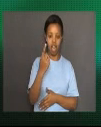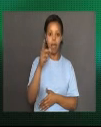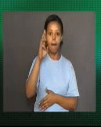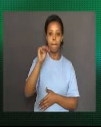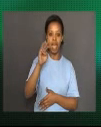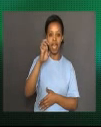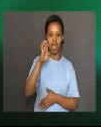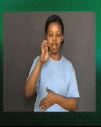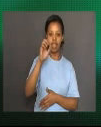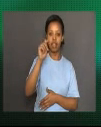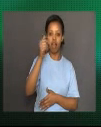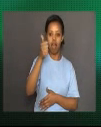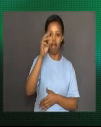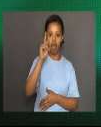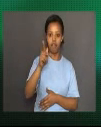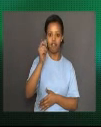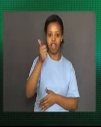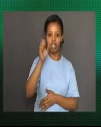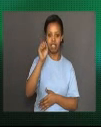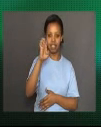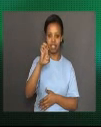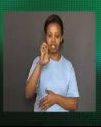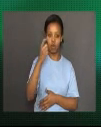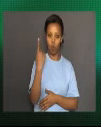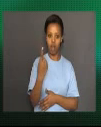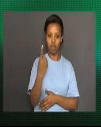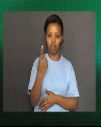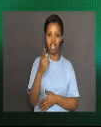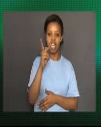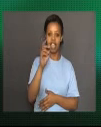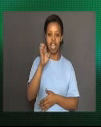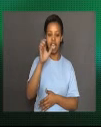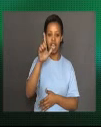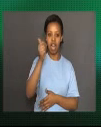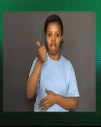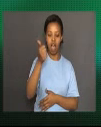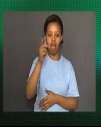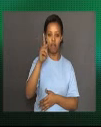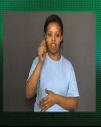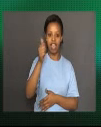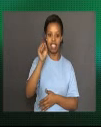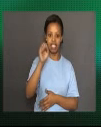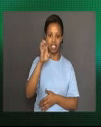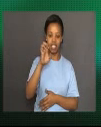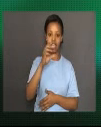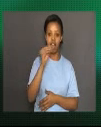I, anaphase I, and telophase and